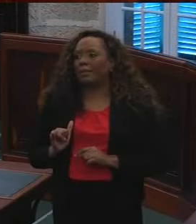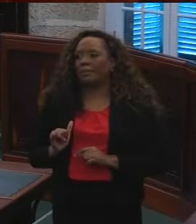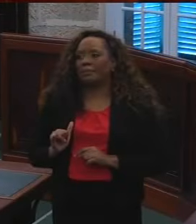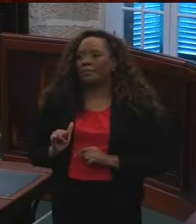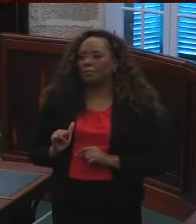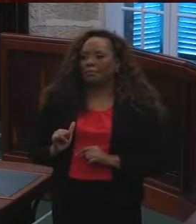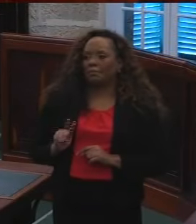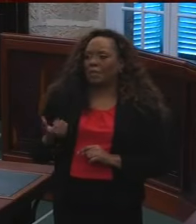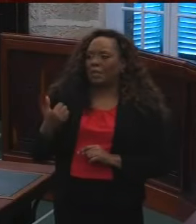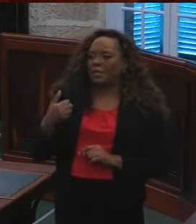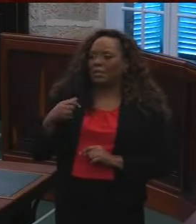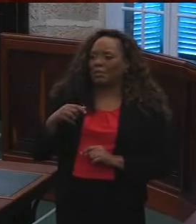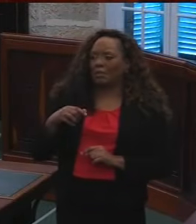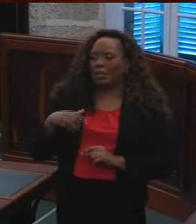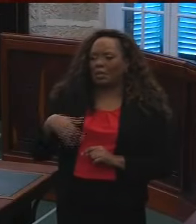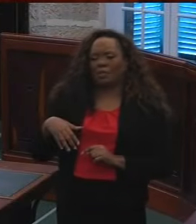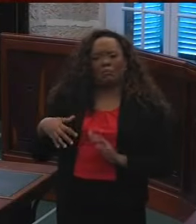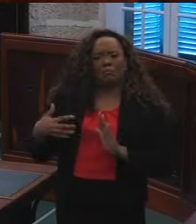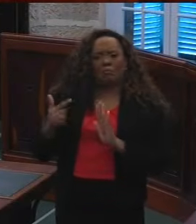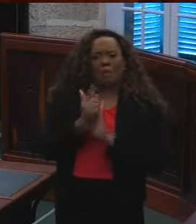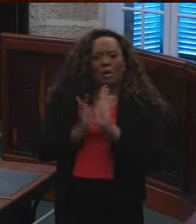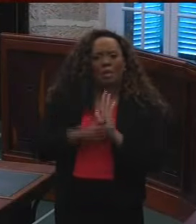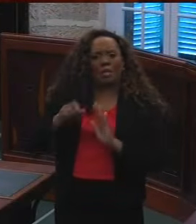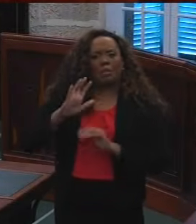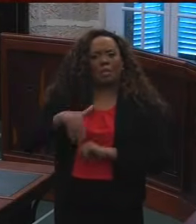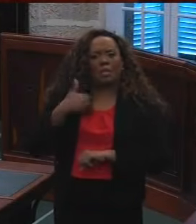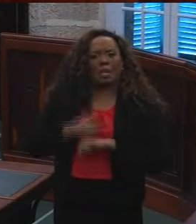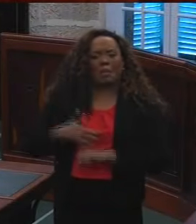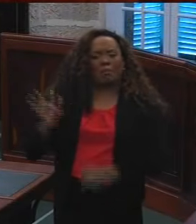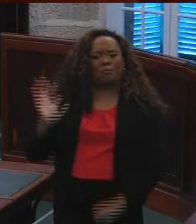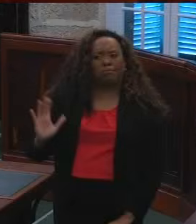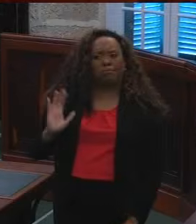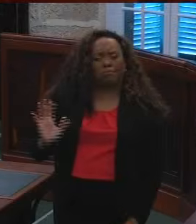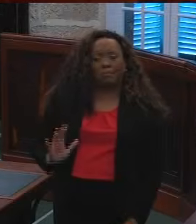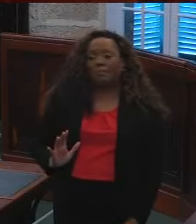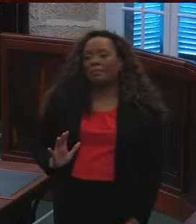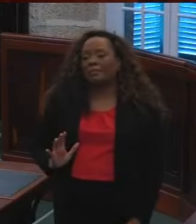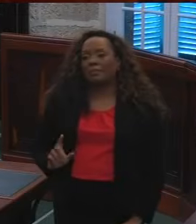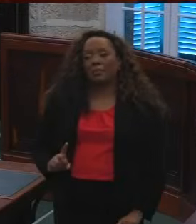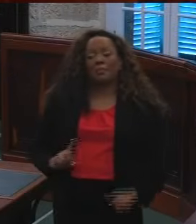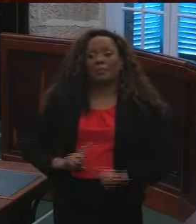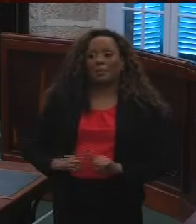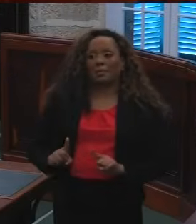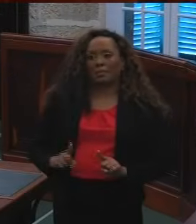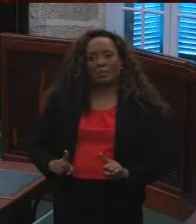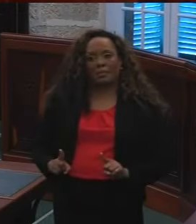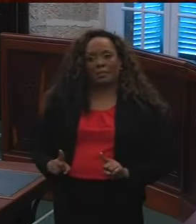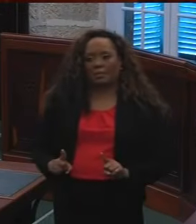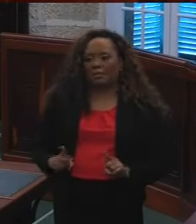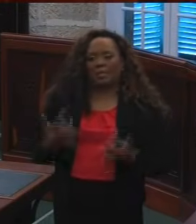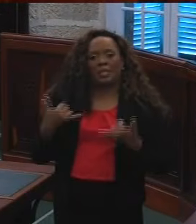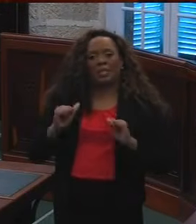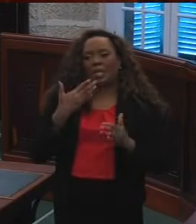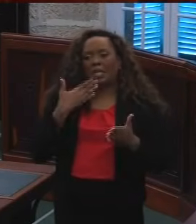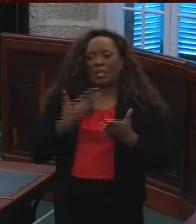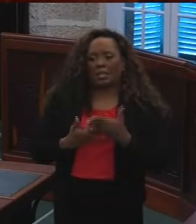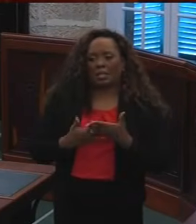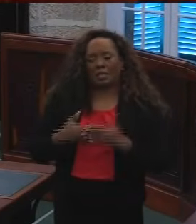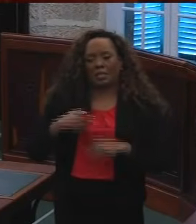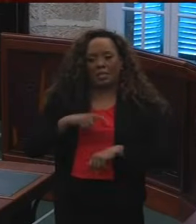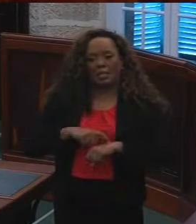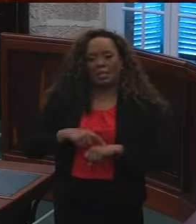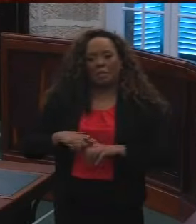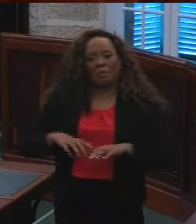process. And there is no better time than the right time to do the right thing. Today we are